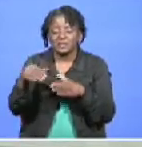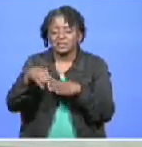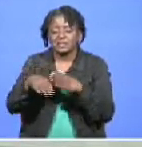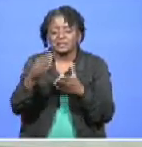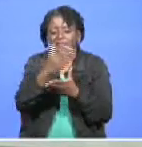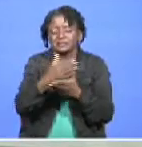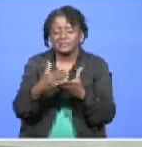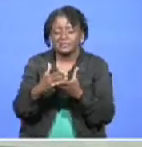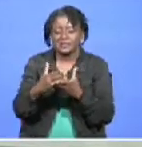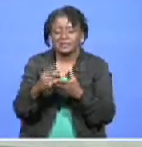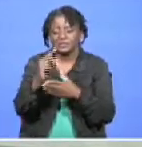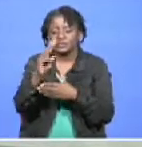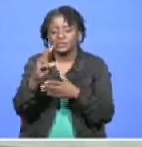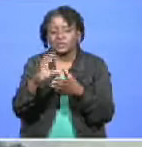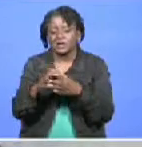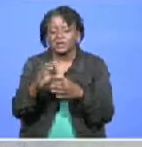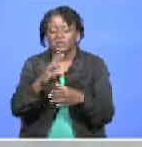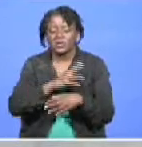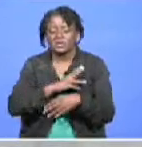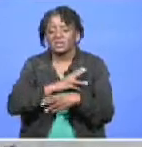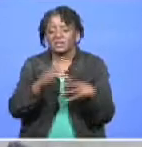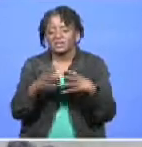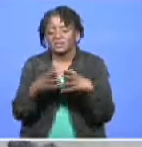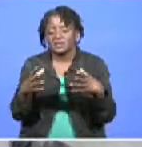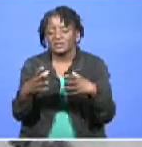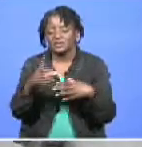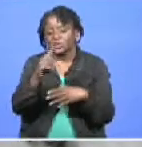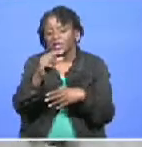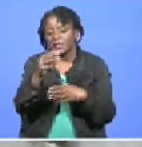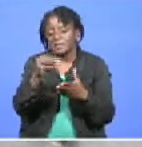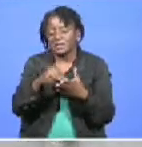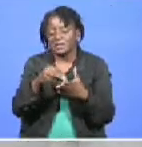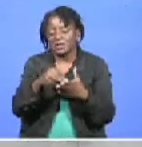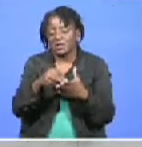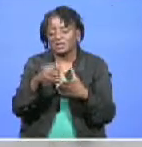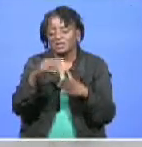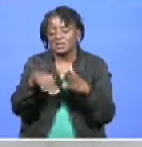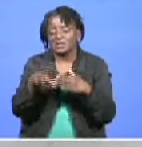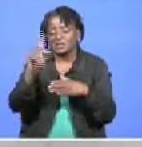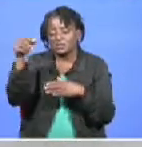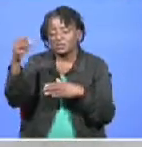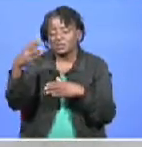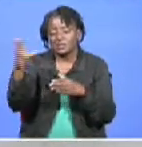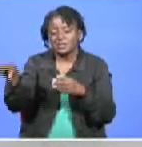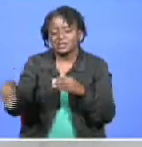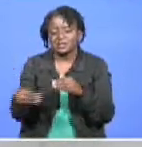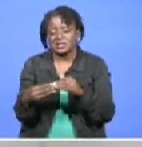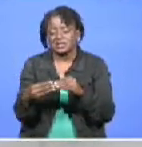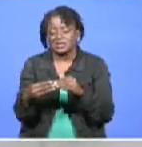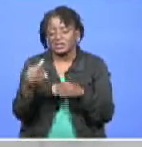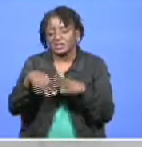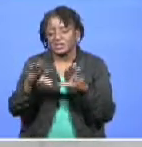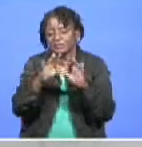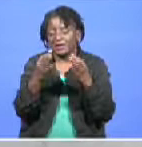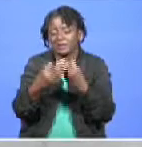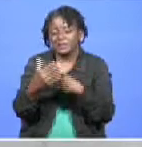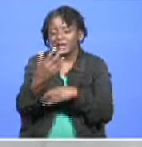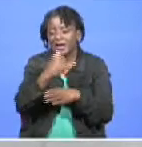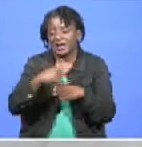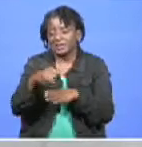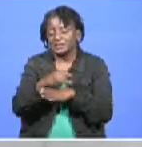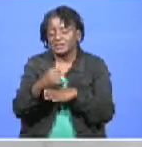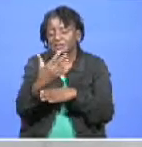Wärtsilä expansion, $28 million in solar installations throughout the Family Islands, $15 million in conversion